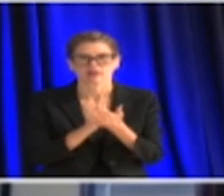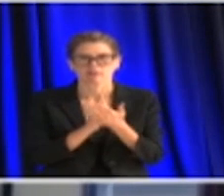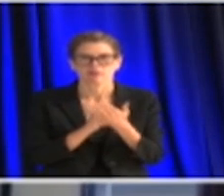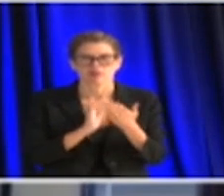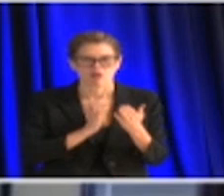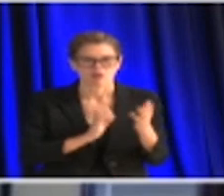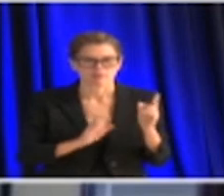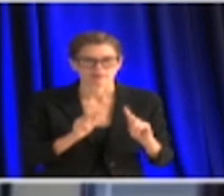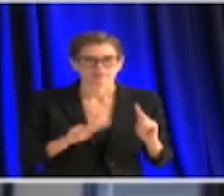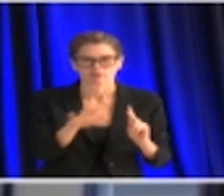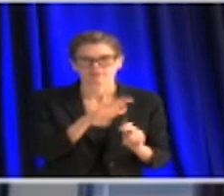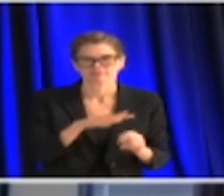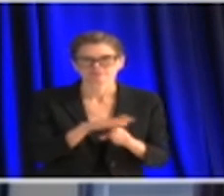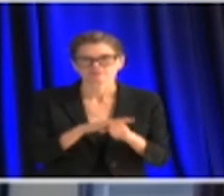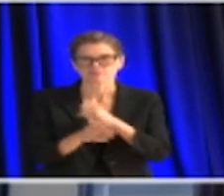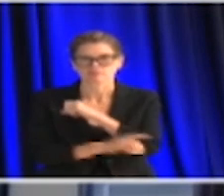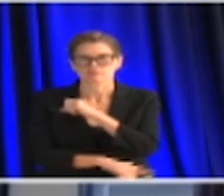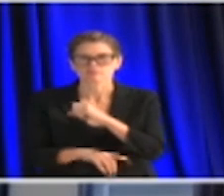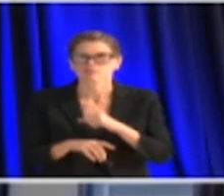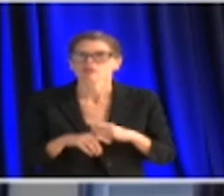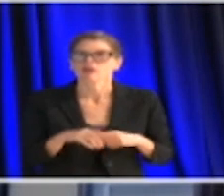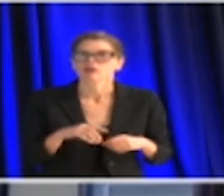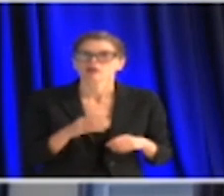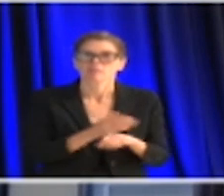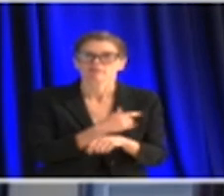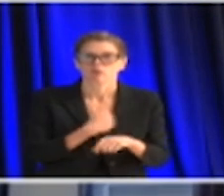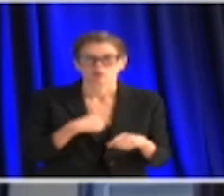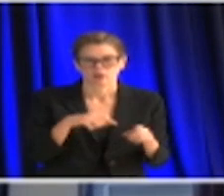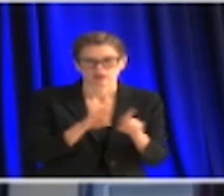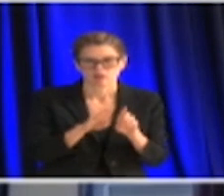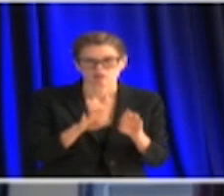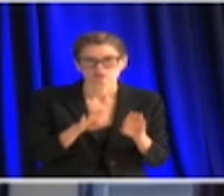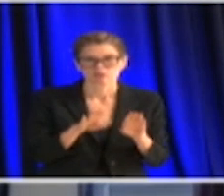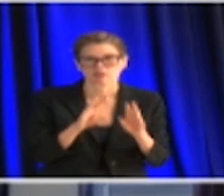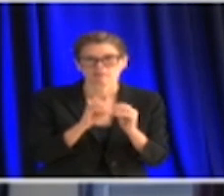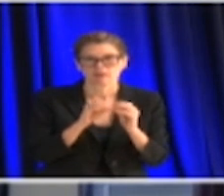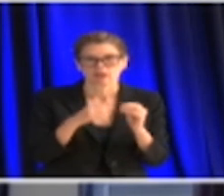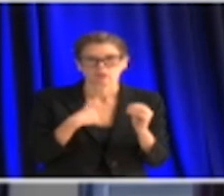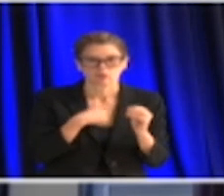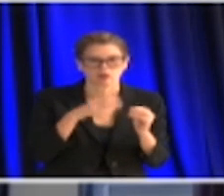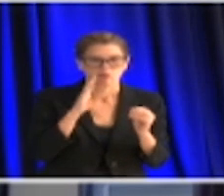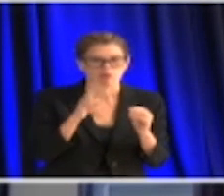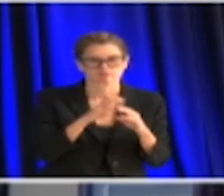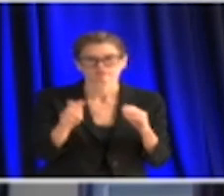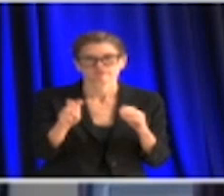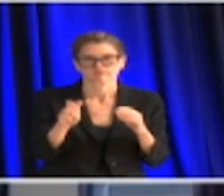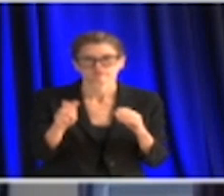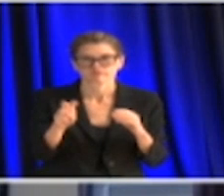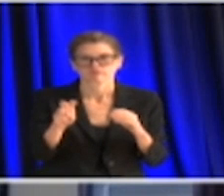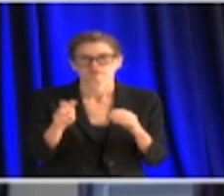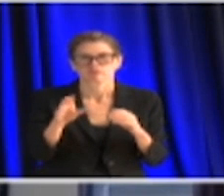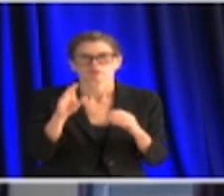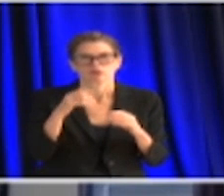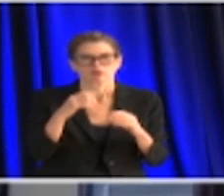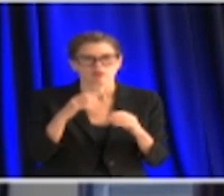indeed an honor. Before we adjourn, I will remind my colleagues that we will go from this meeting. We will drop